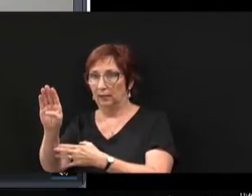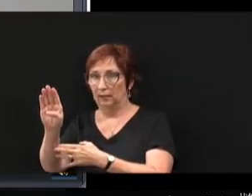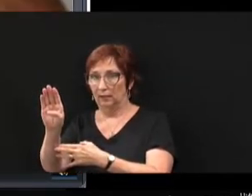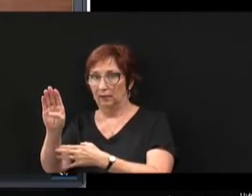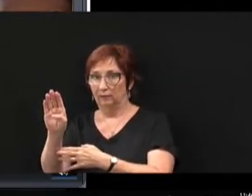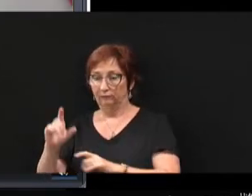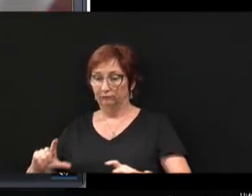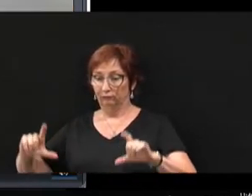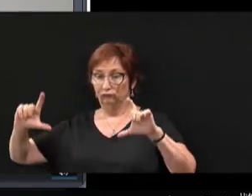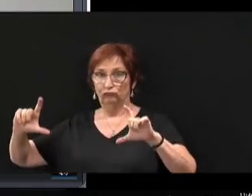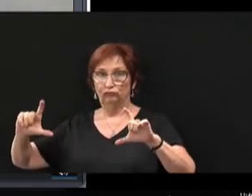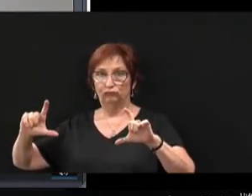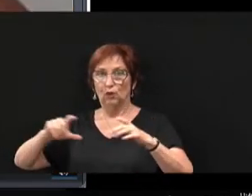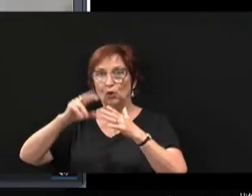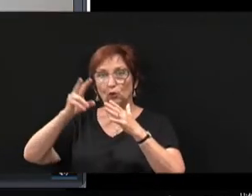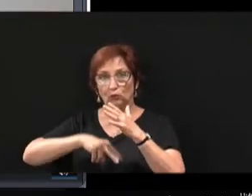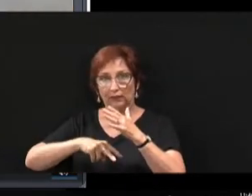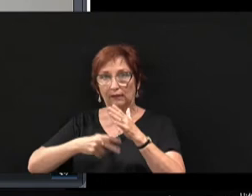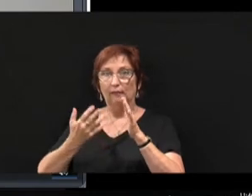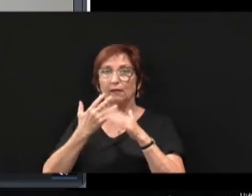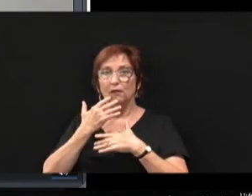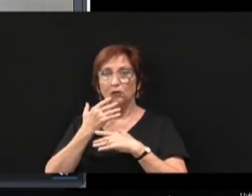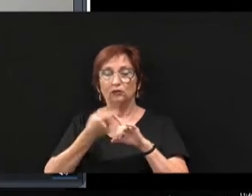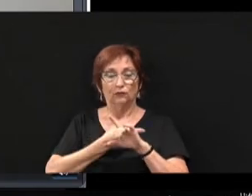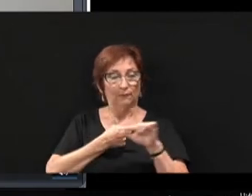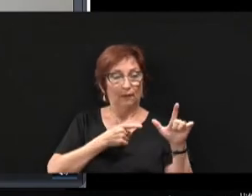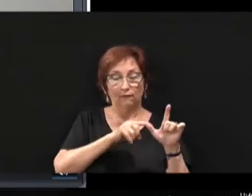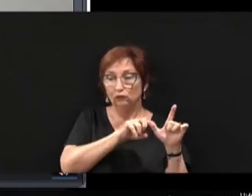read the colors from left to right,